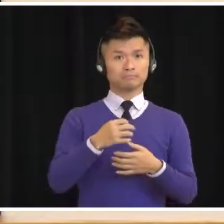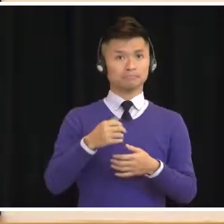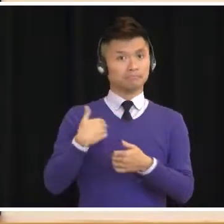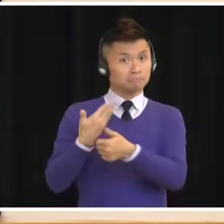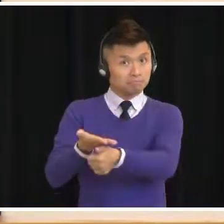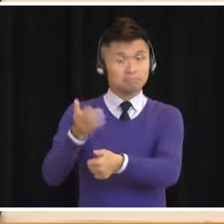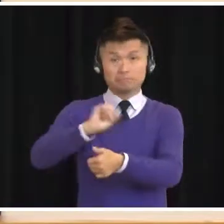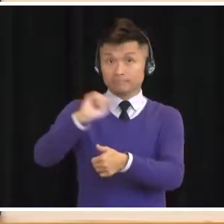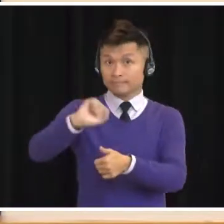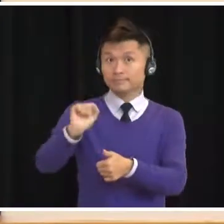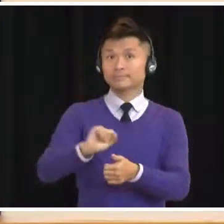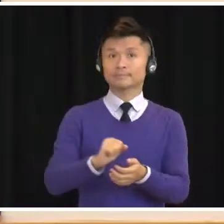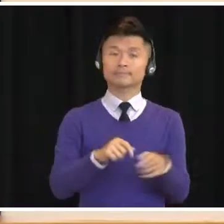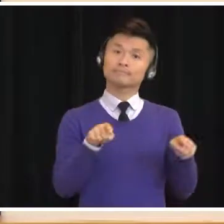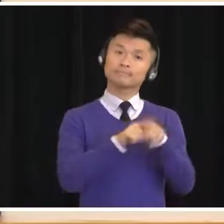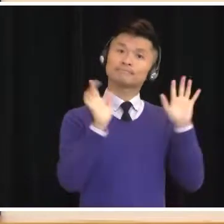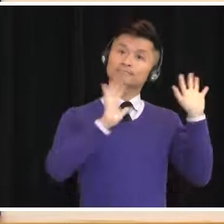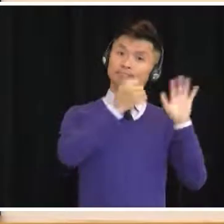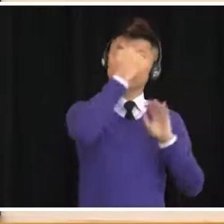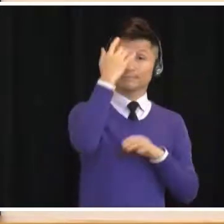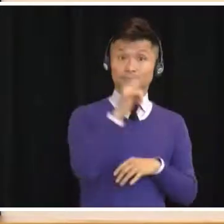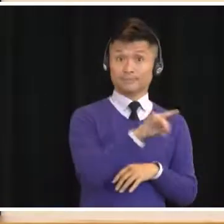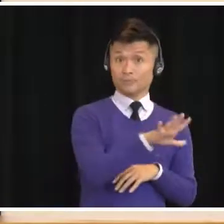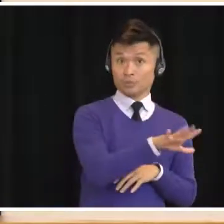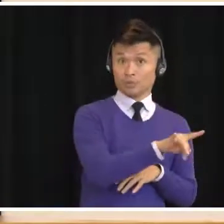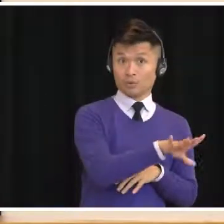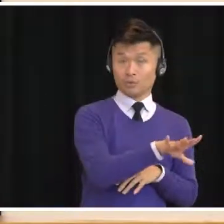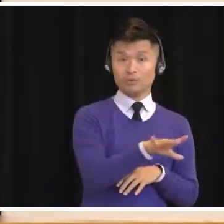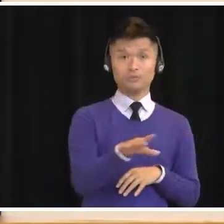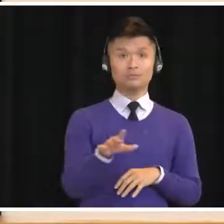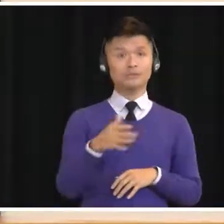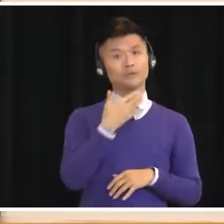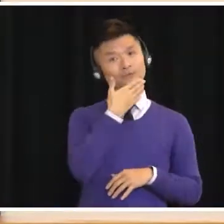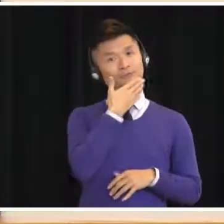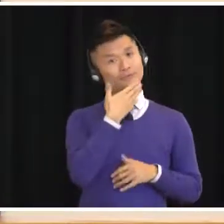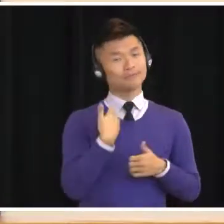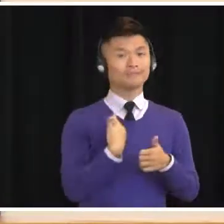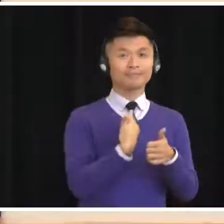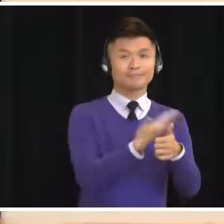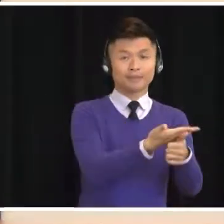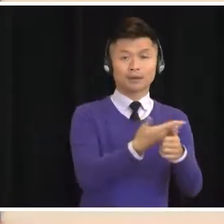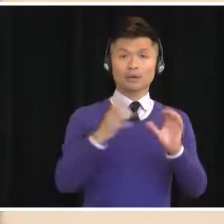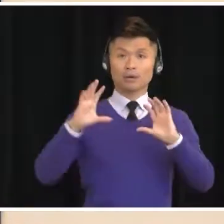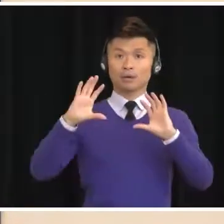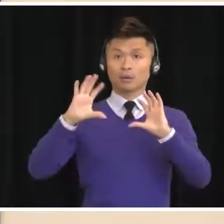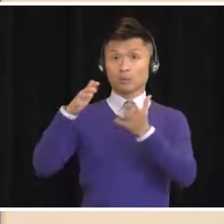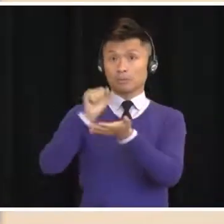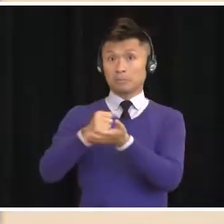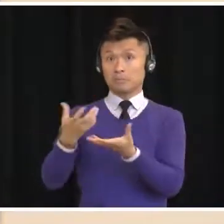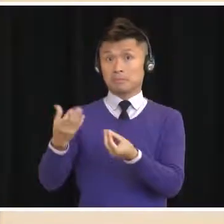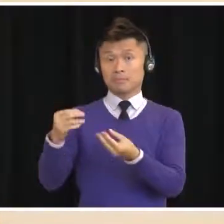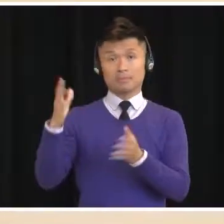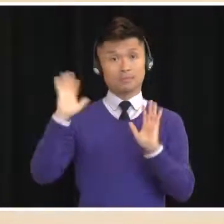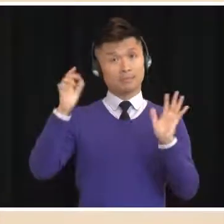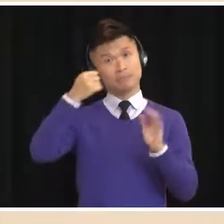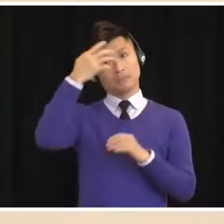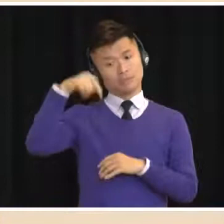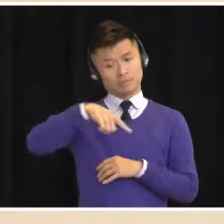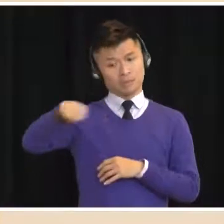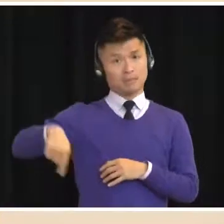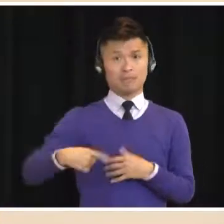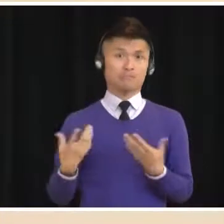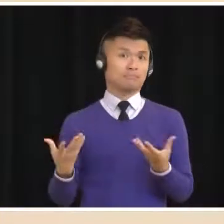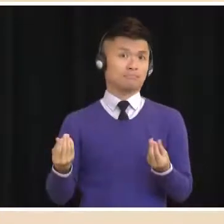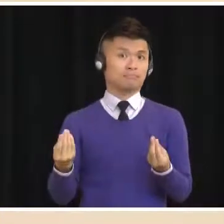anything? Second question relates to children with disabilities, and I had a question about how many children